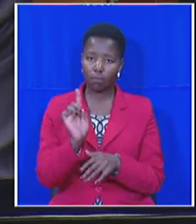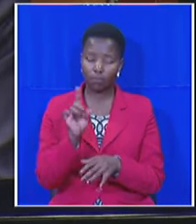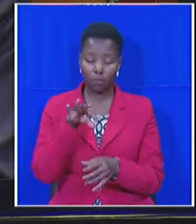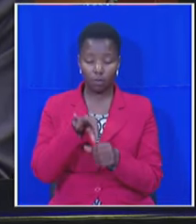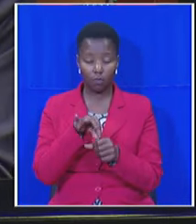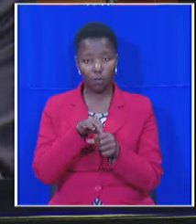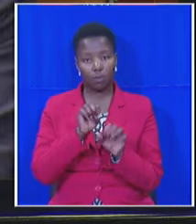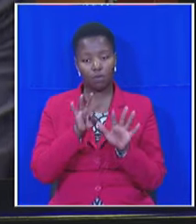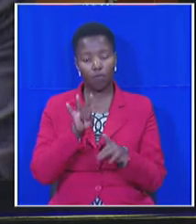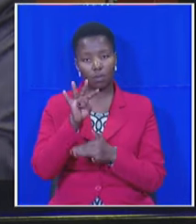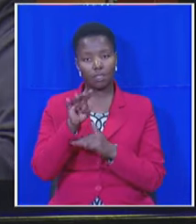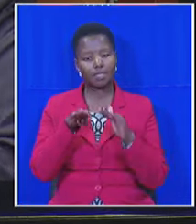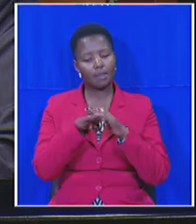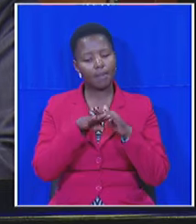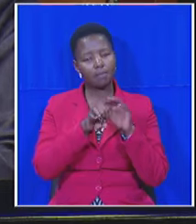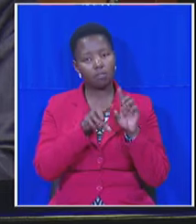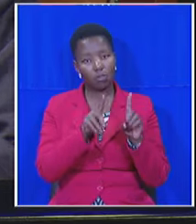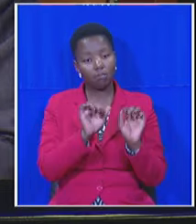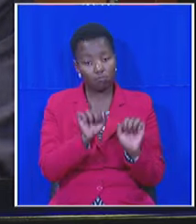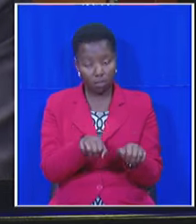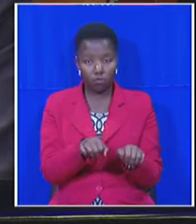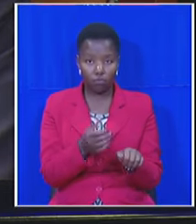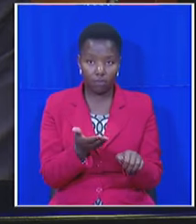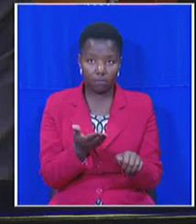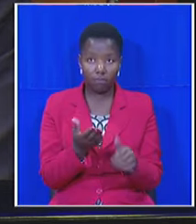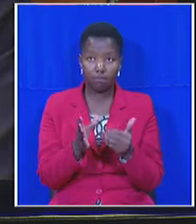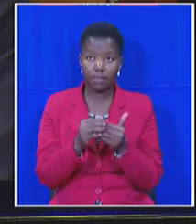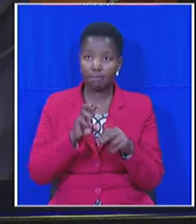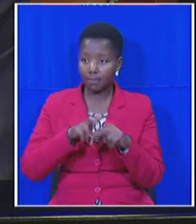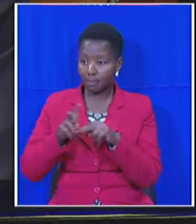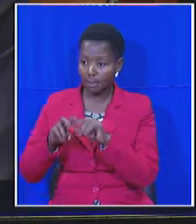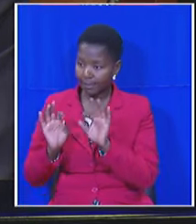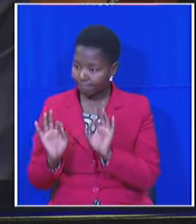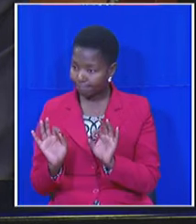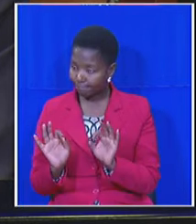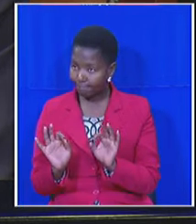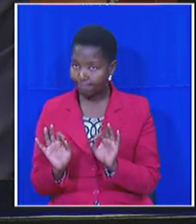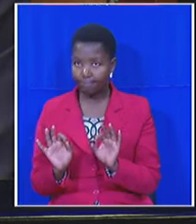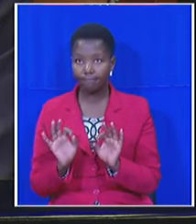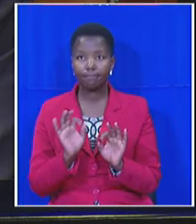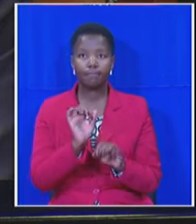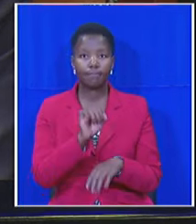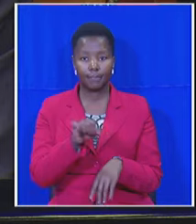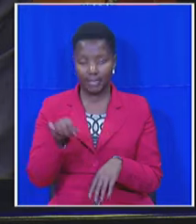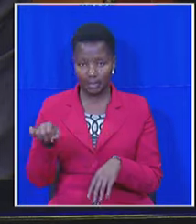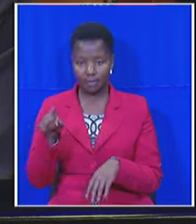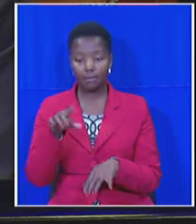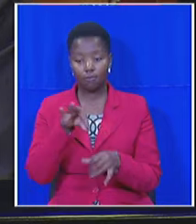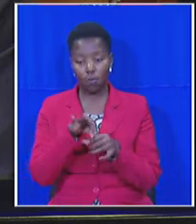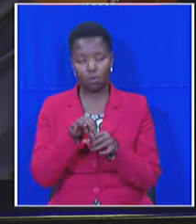number 14, basic education, be agreed to. Are all members in the allocated seats? Voting will now